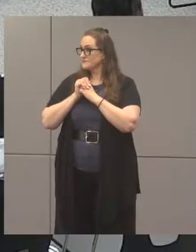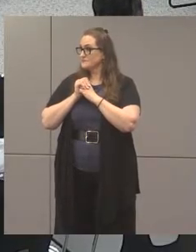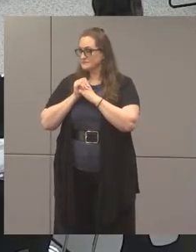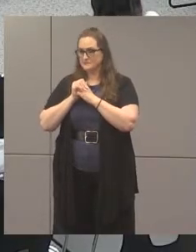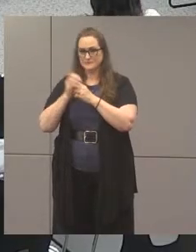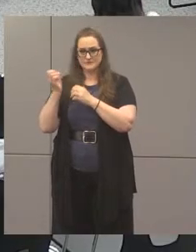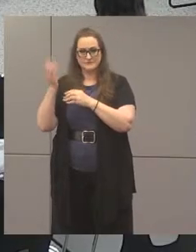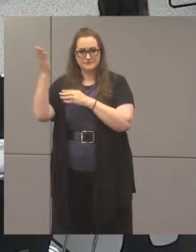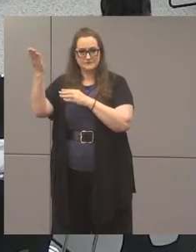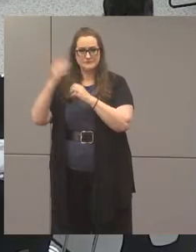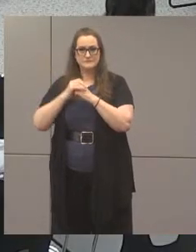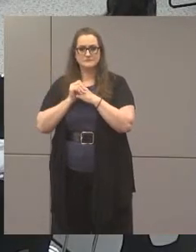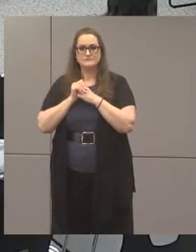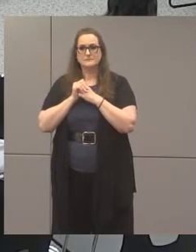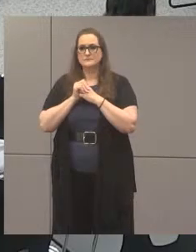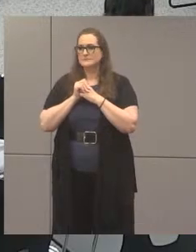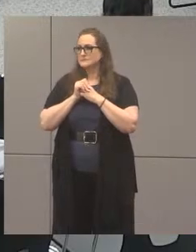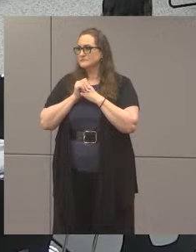Move approval.